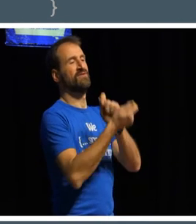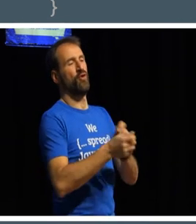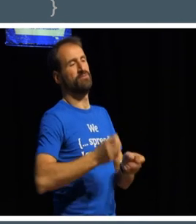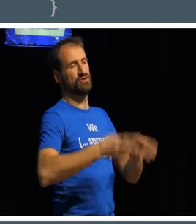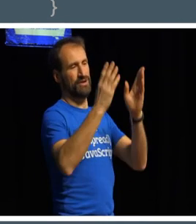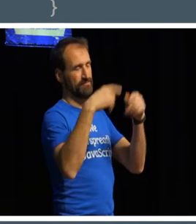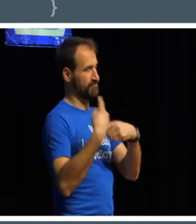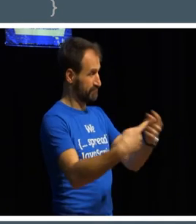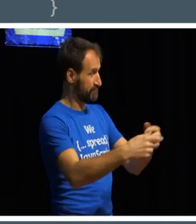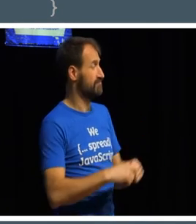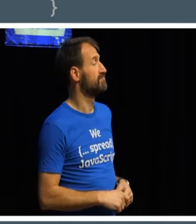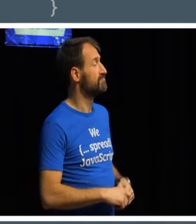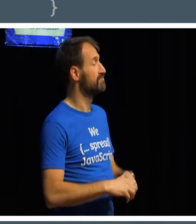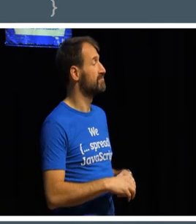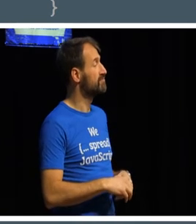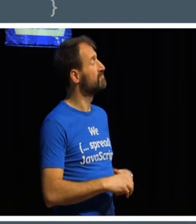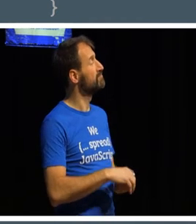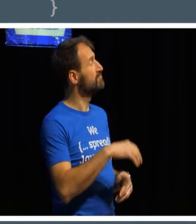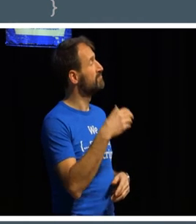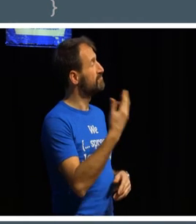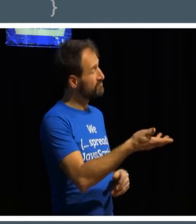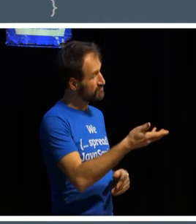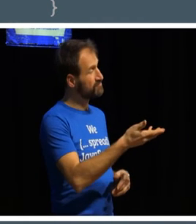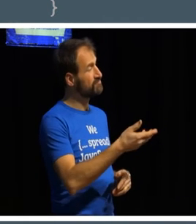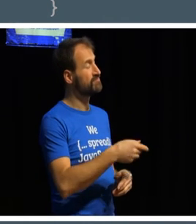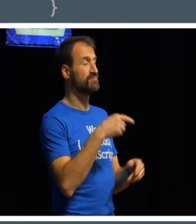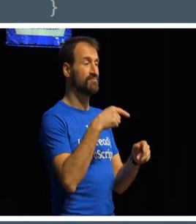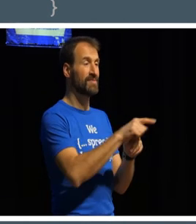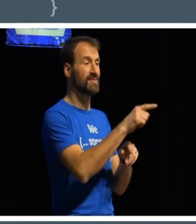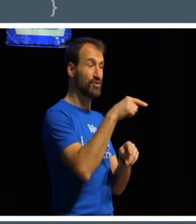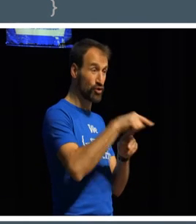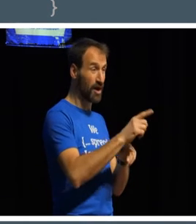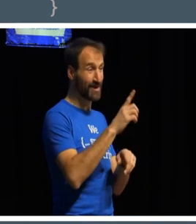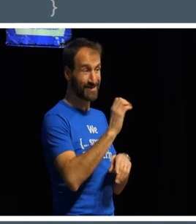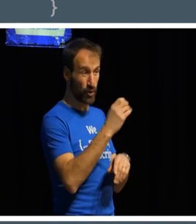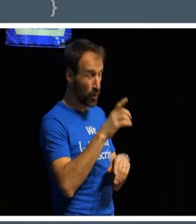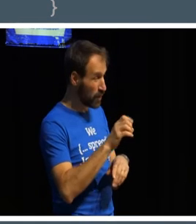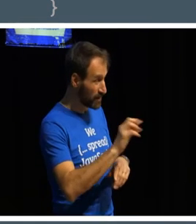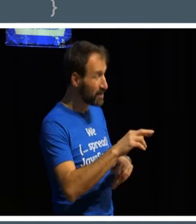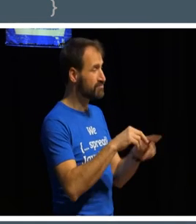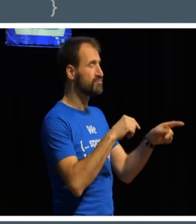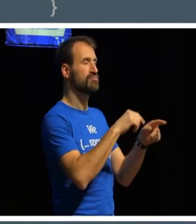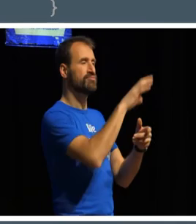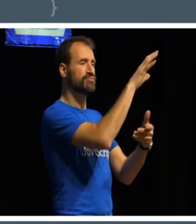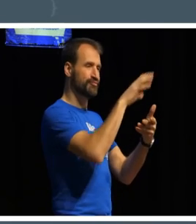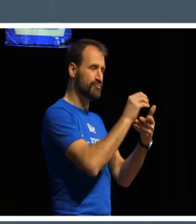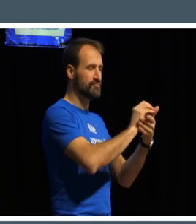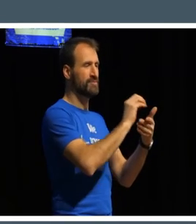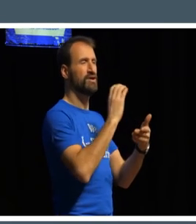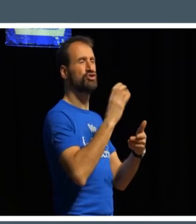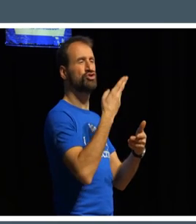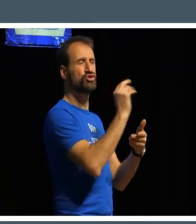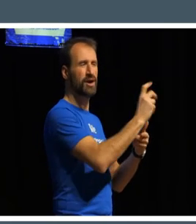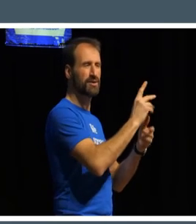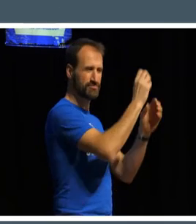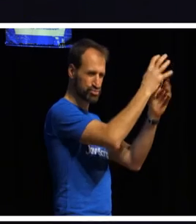call controller.onQueue and pass the chunk through the decoder and back out to the transform stream. So